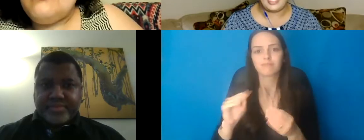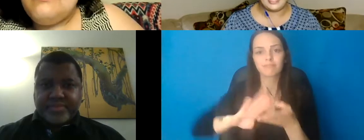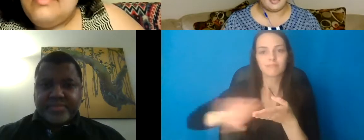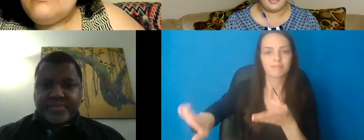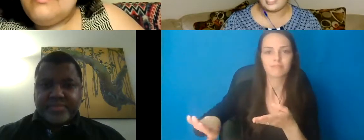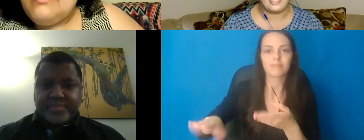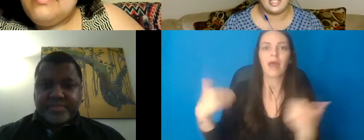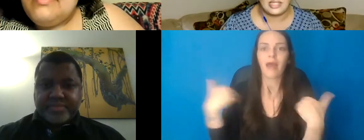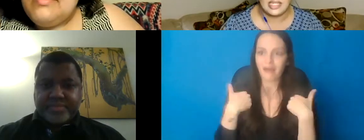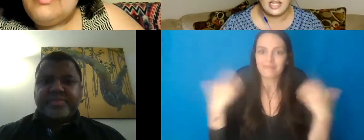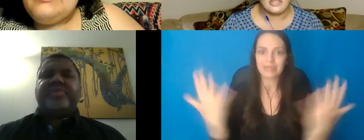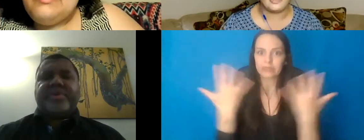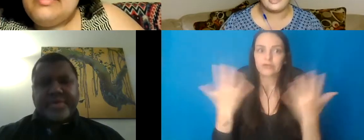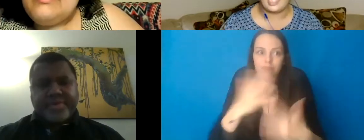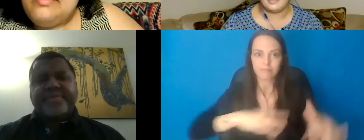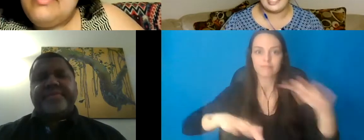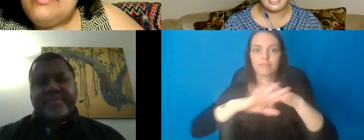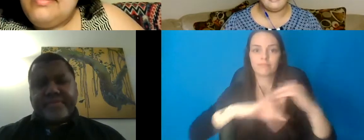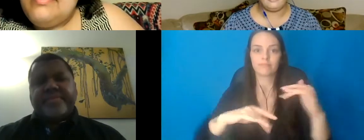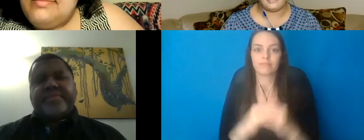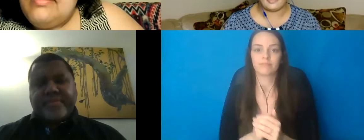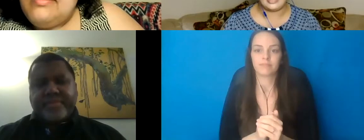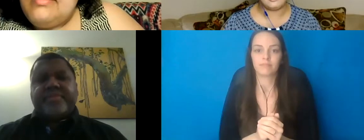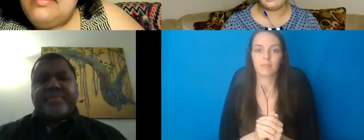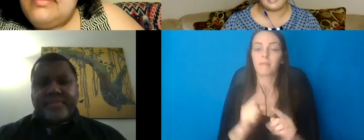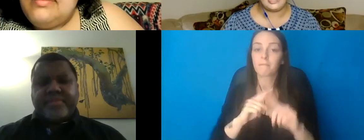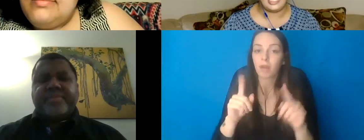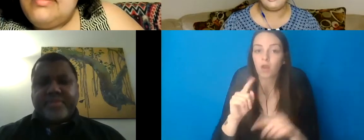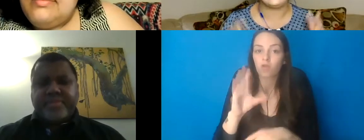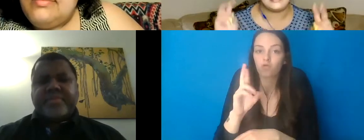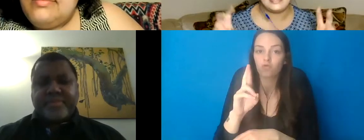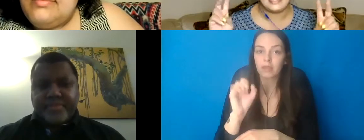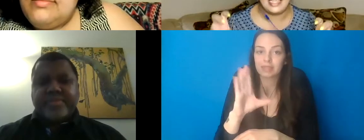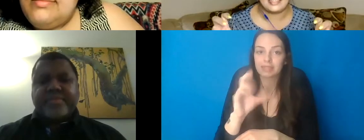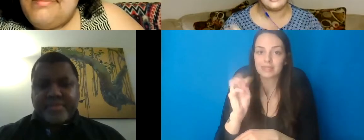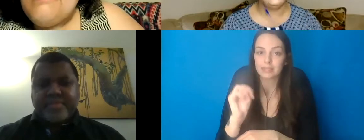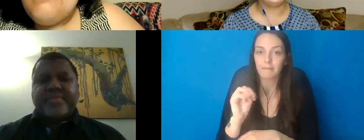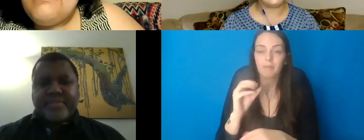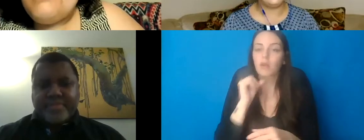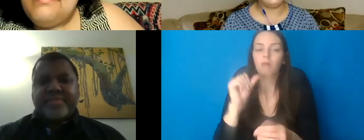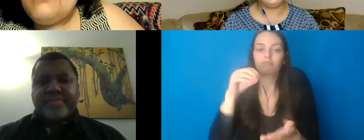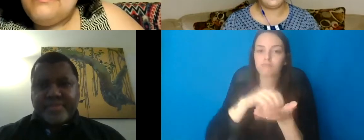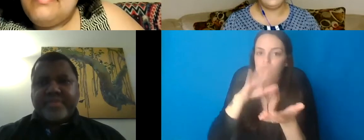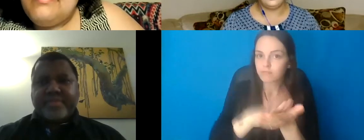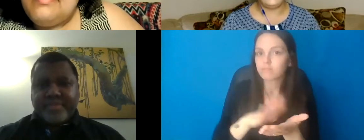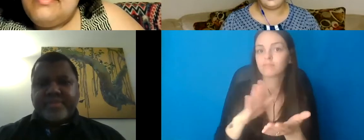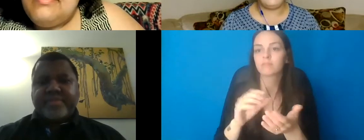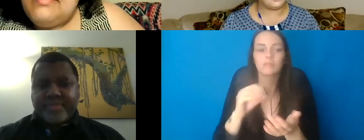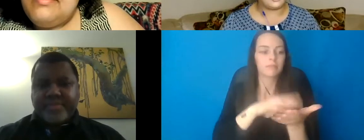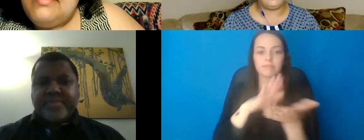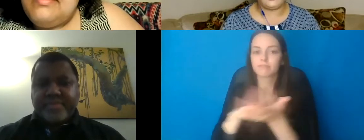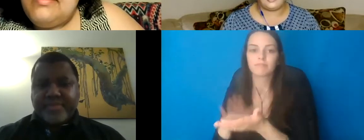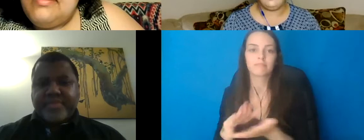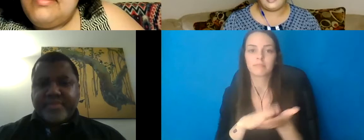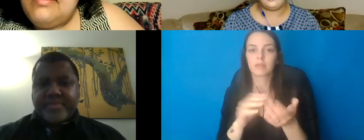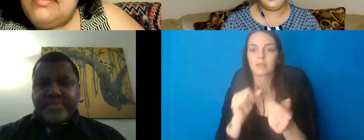one, we're not documented. There's no documentation of all of this racism. There's no documentation because it doesn't exist. There's also no paper trail or